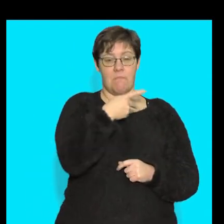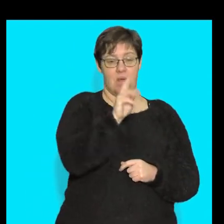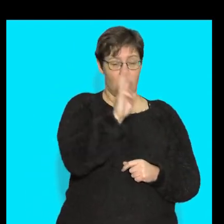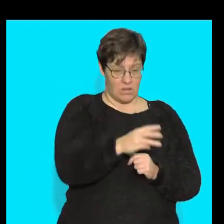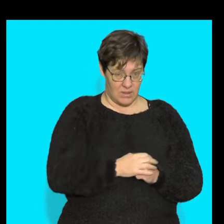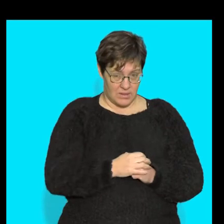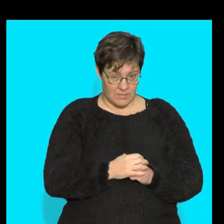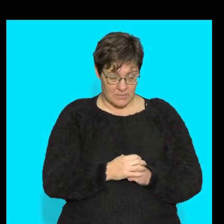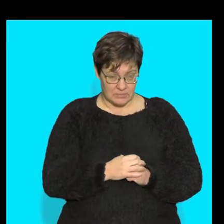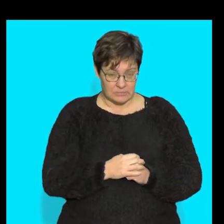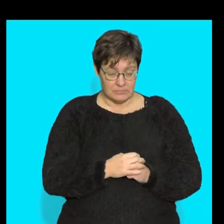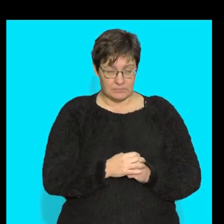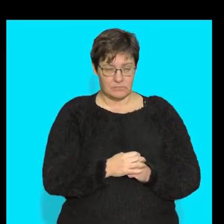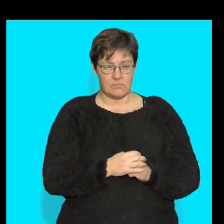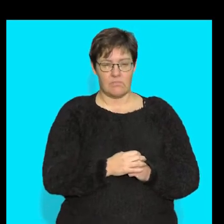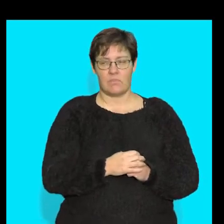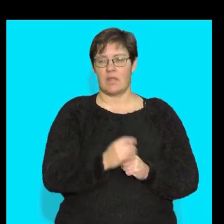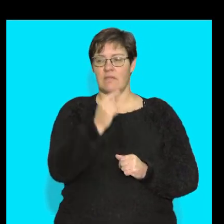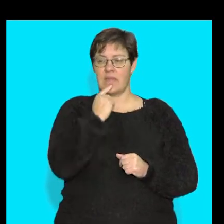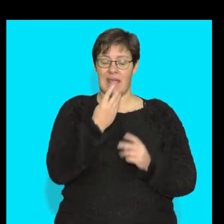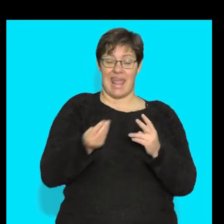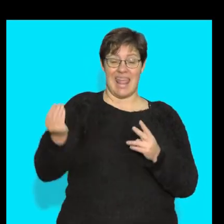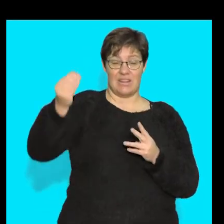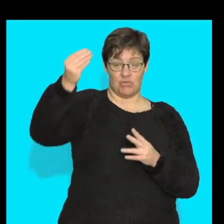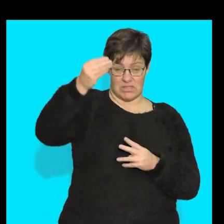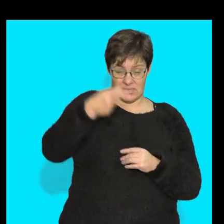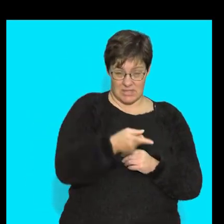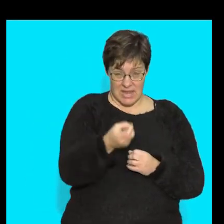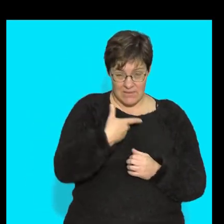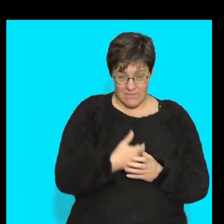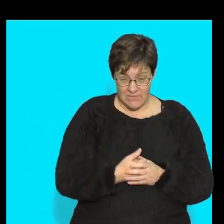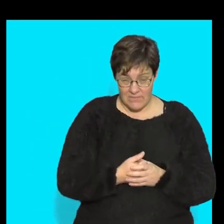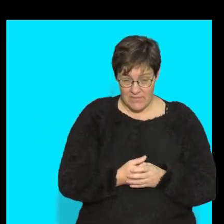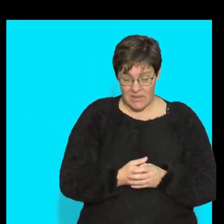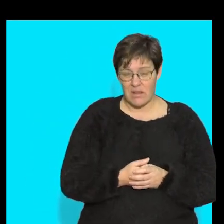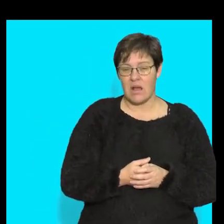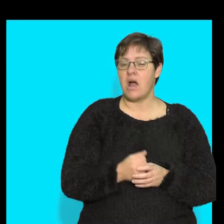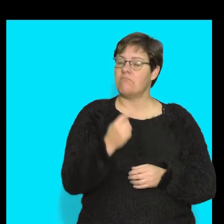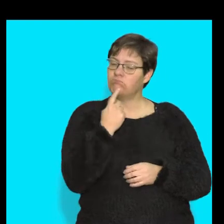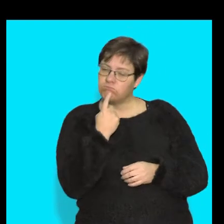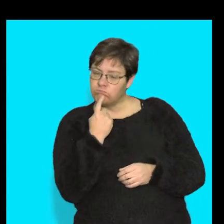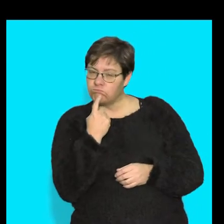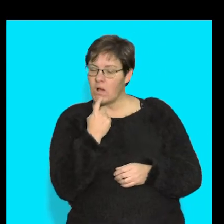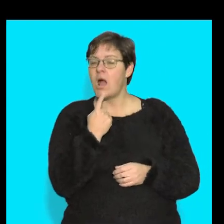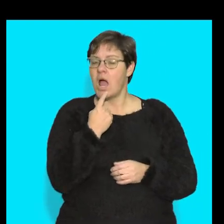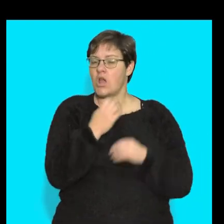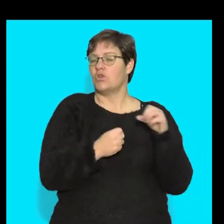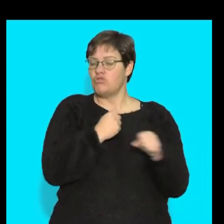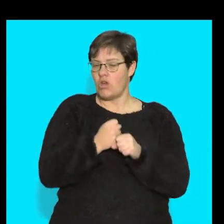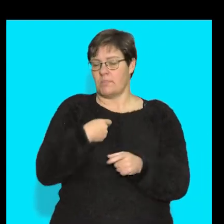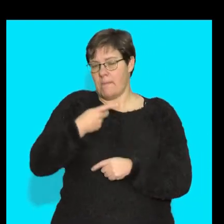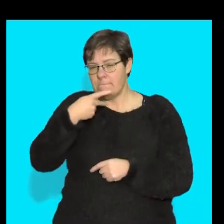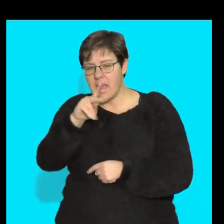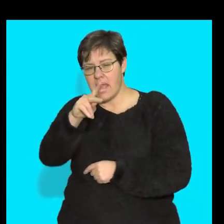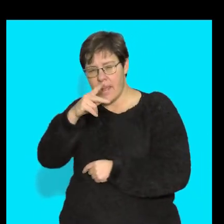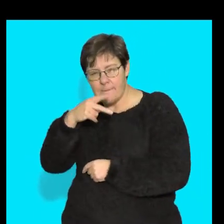pay, Mavis that is. We consider the interest rate that is being given. We consider the number of years